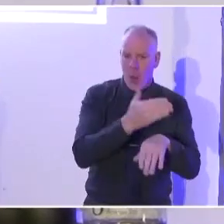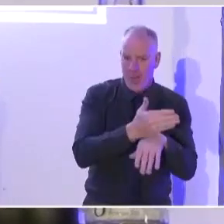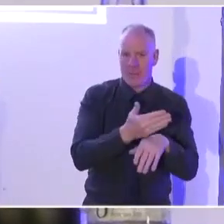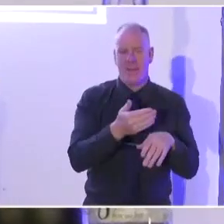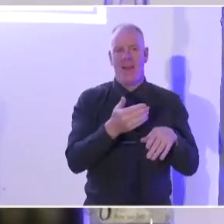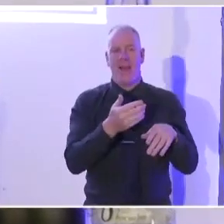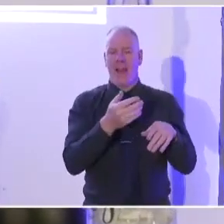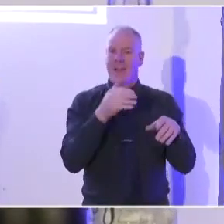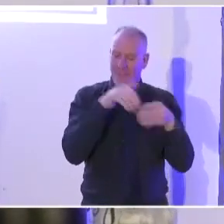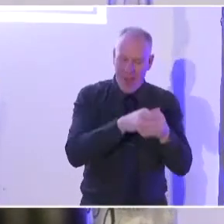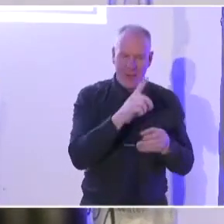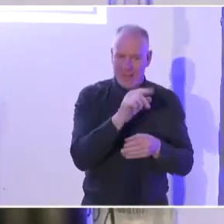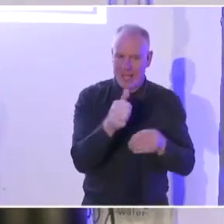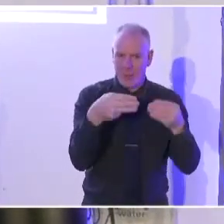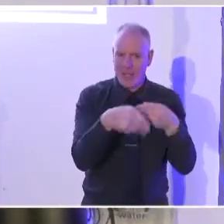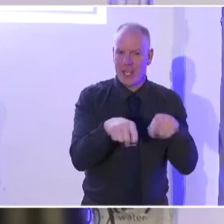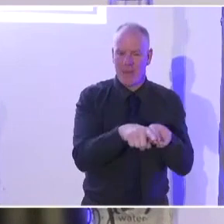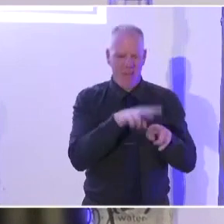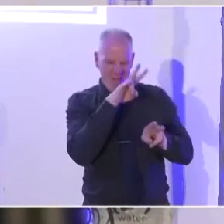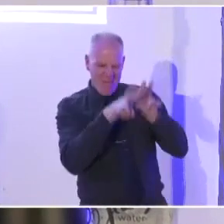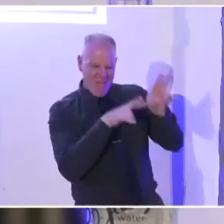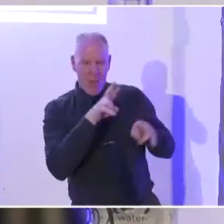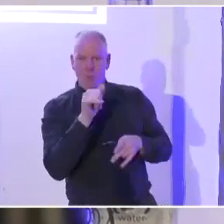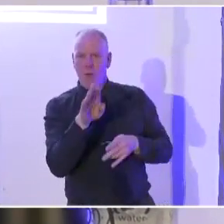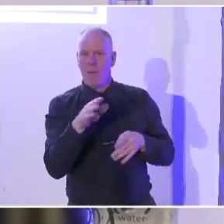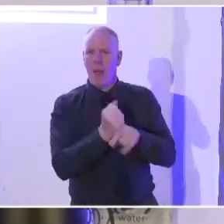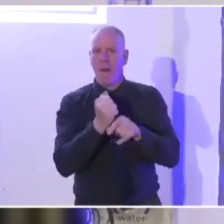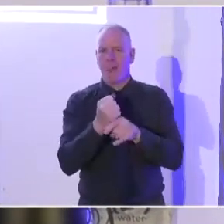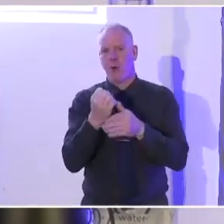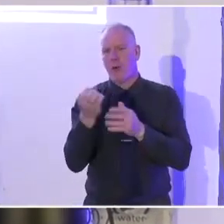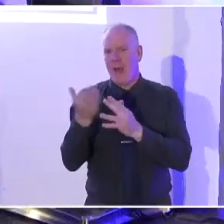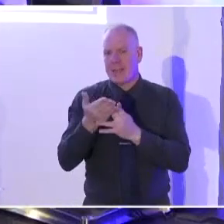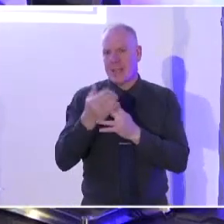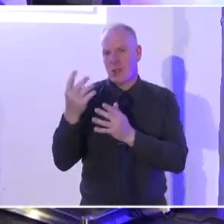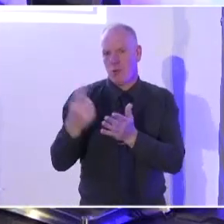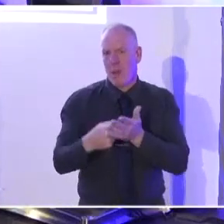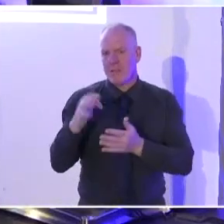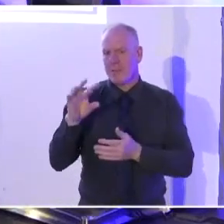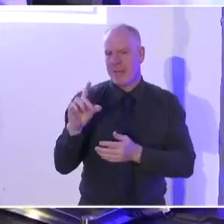data protection issues. So she's going to be grilling Rob on data subject access requests.